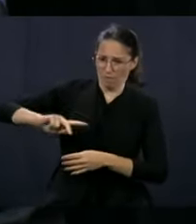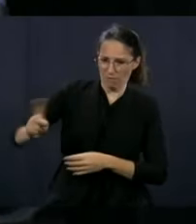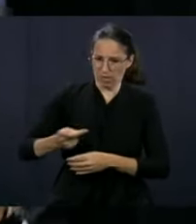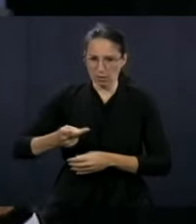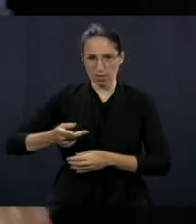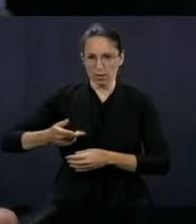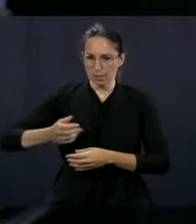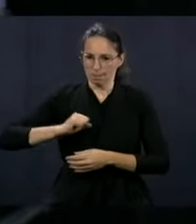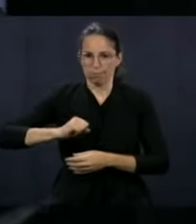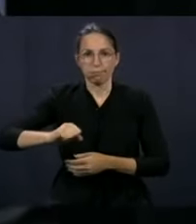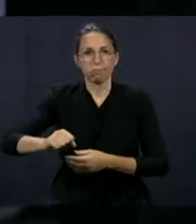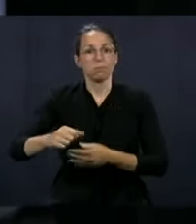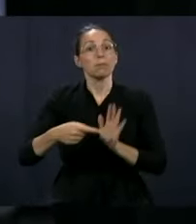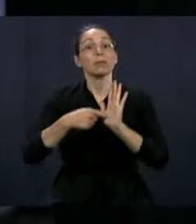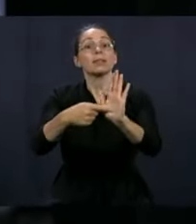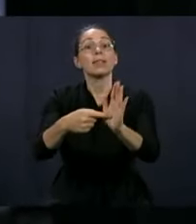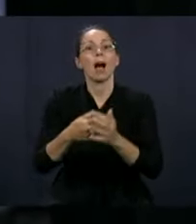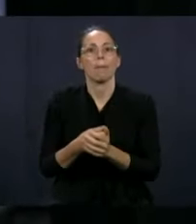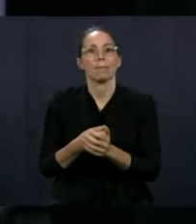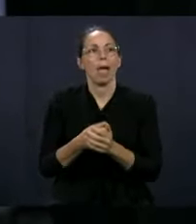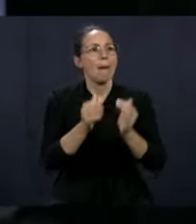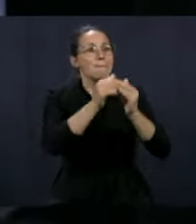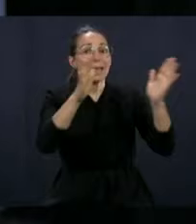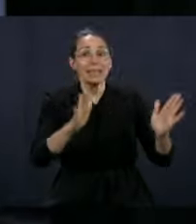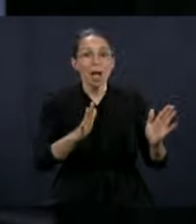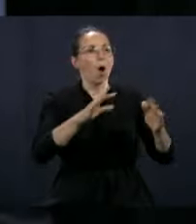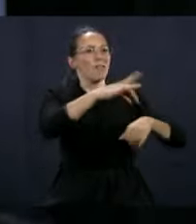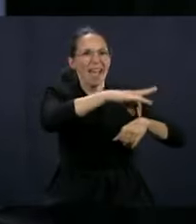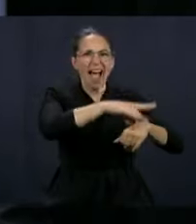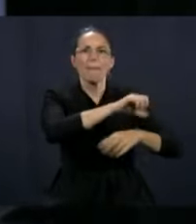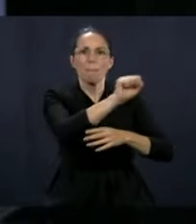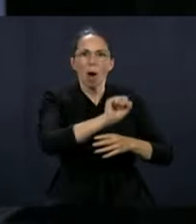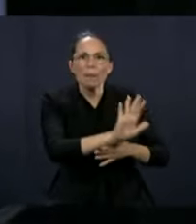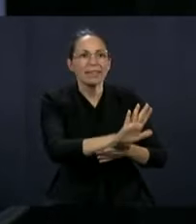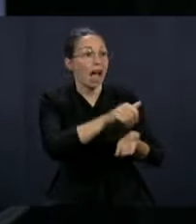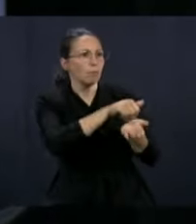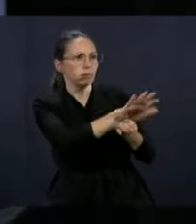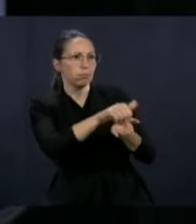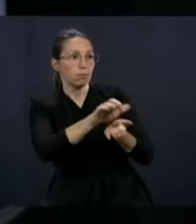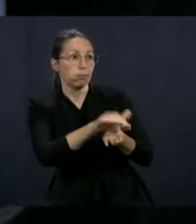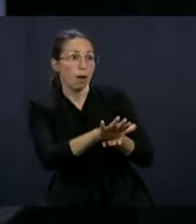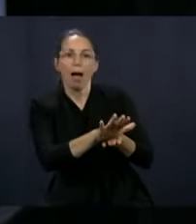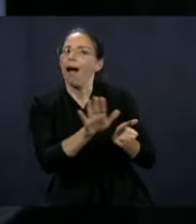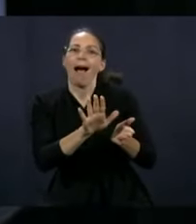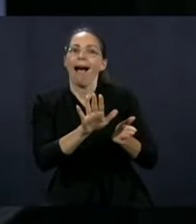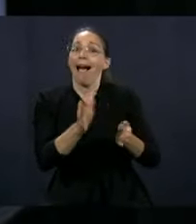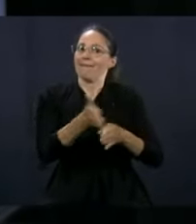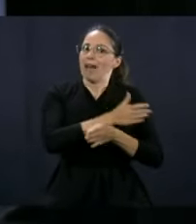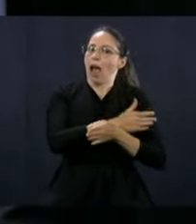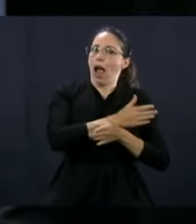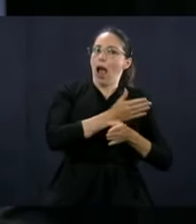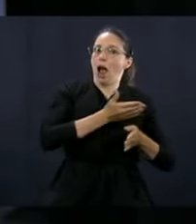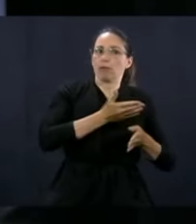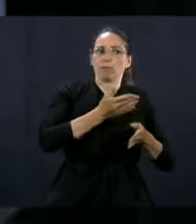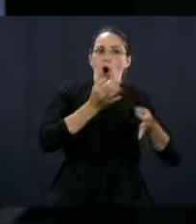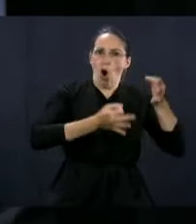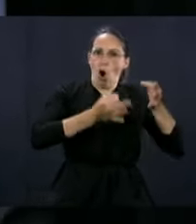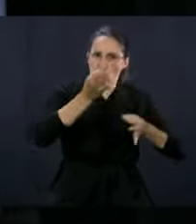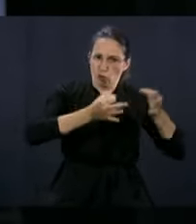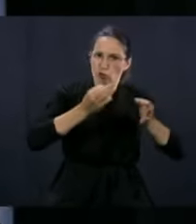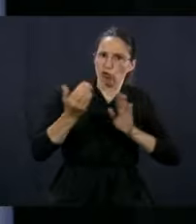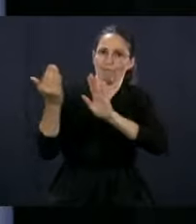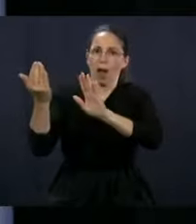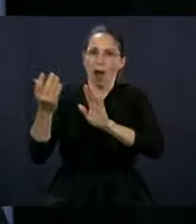steps. I'm thinking about the expropriations. I'm thinking about the different rights. It can take up to